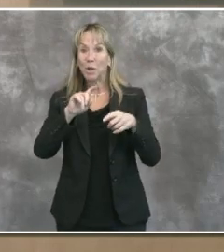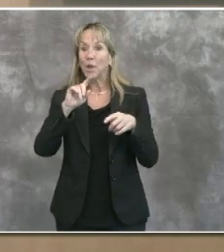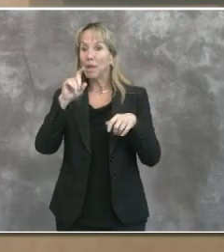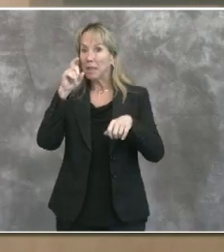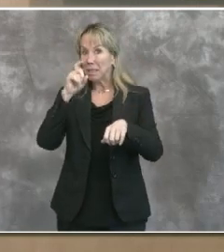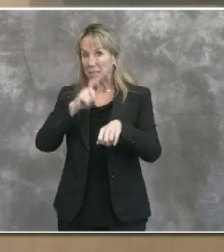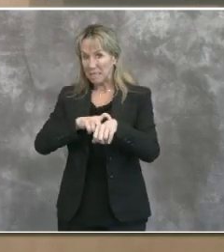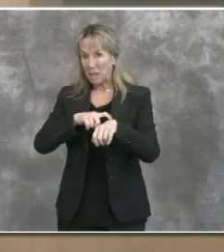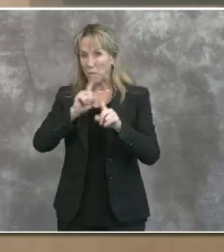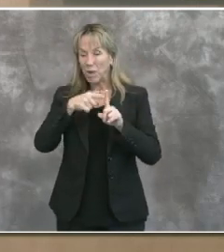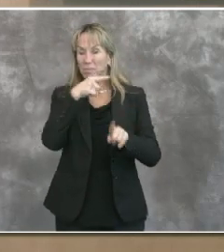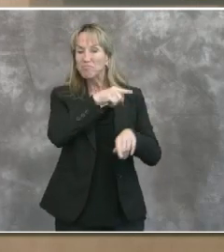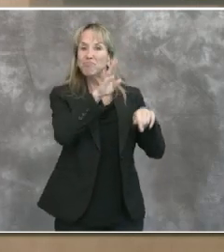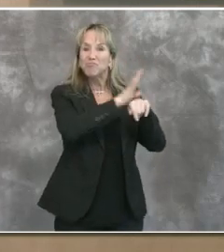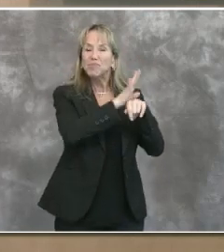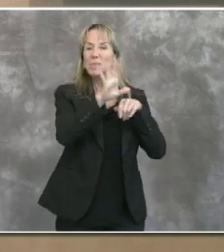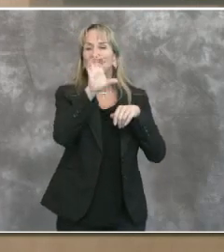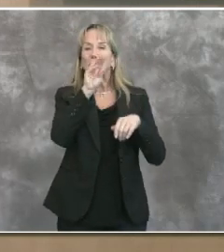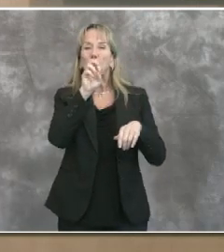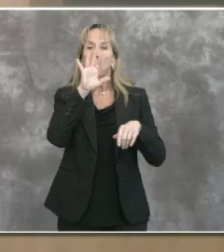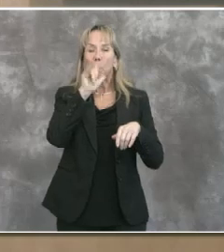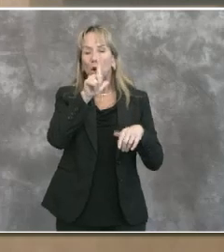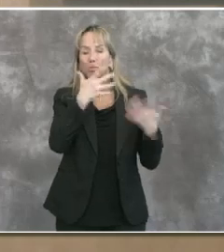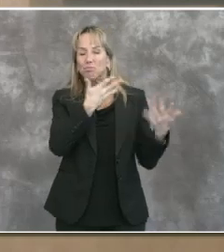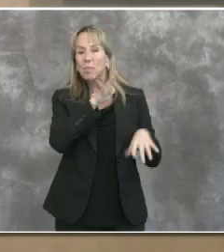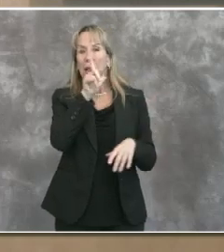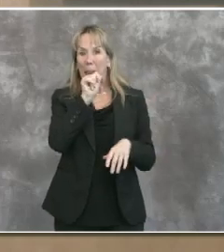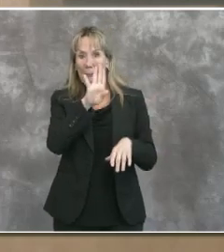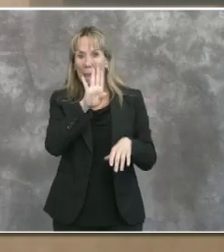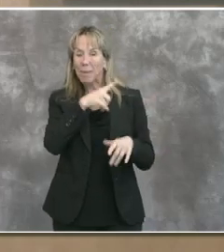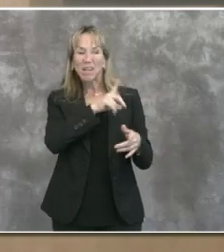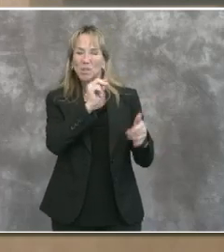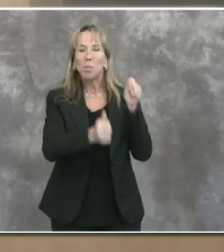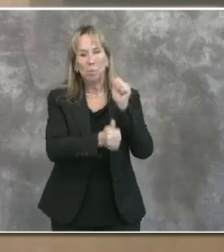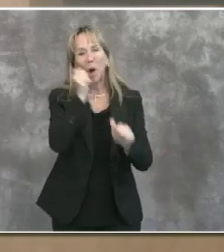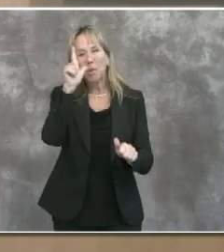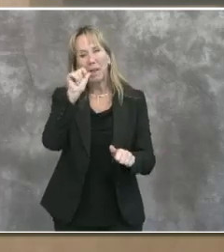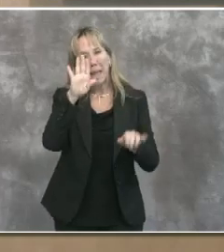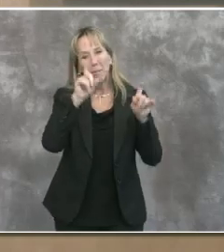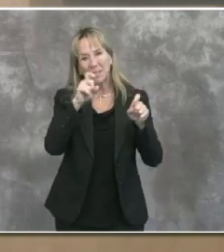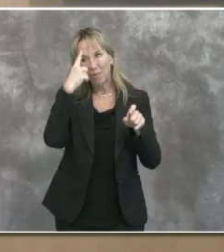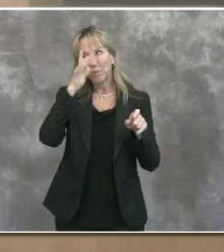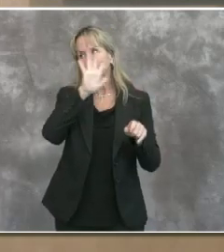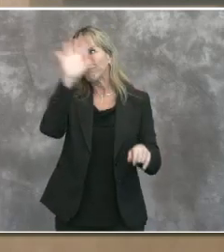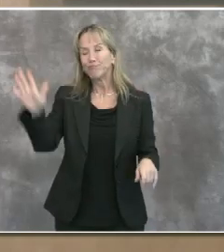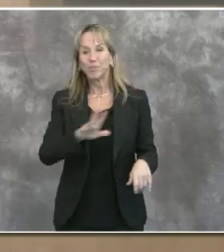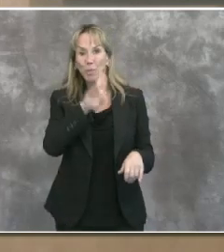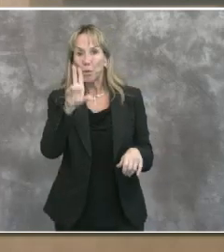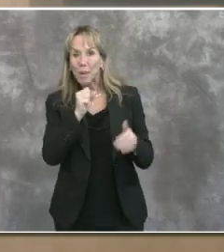commercial laboratories, which do the bulk of all lab testing in this country anyway, have that capacity or